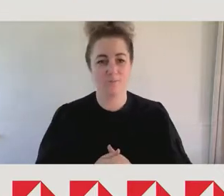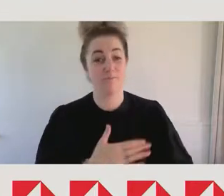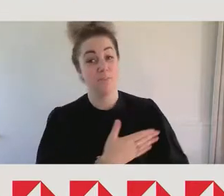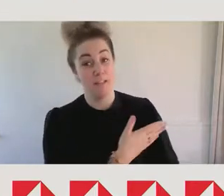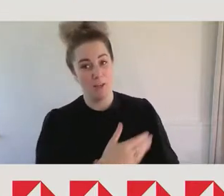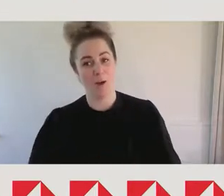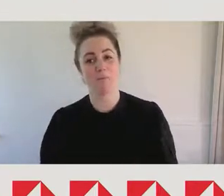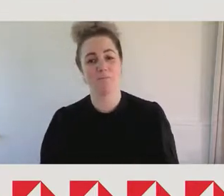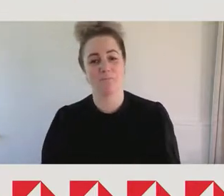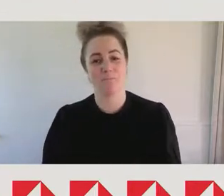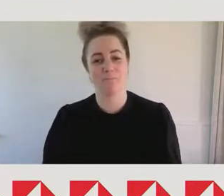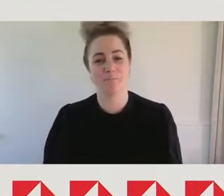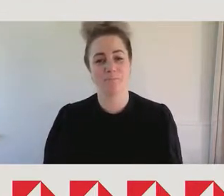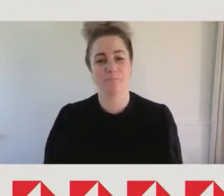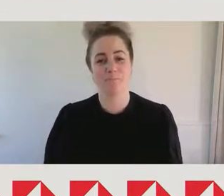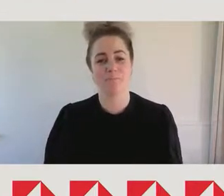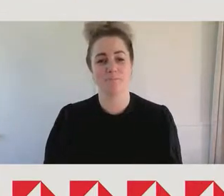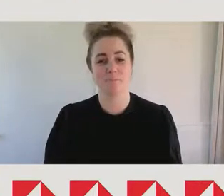oh